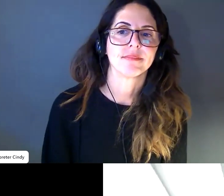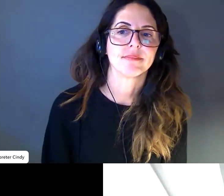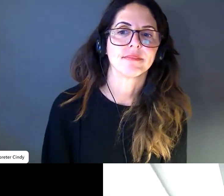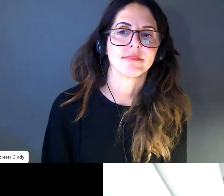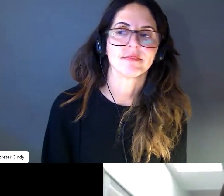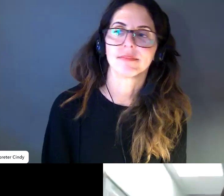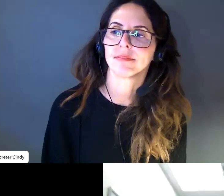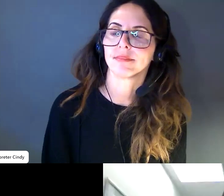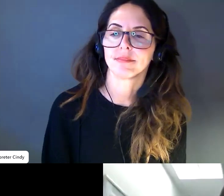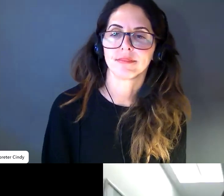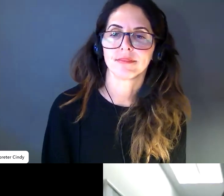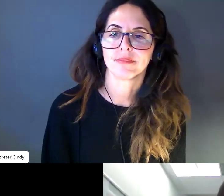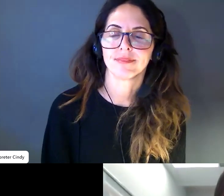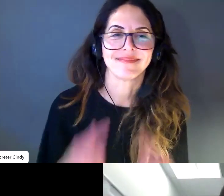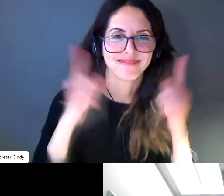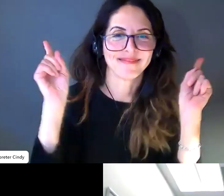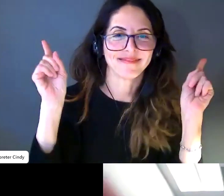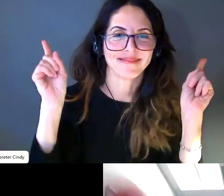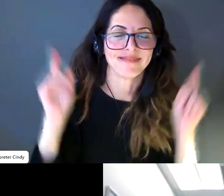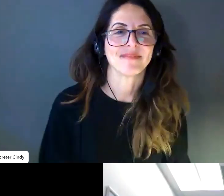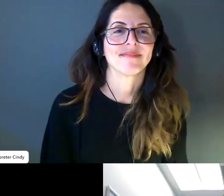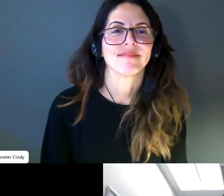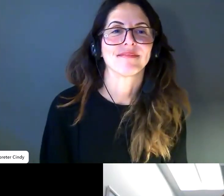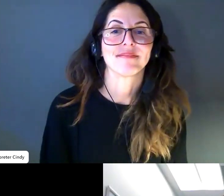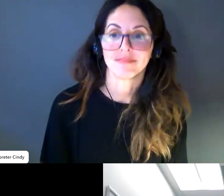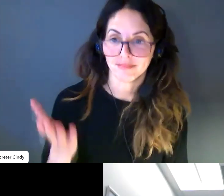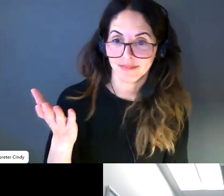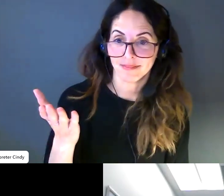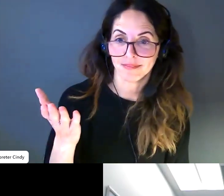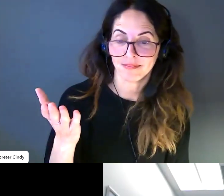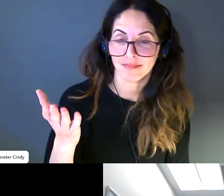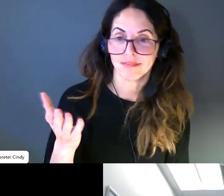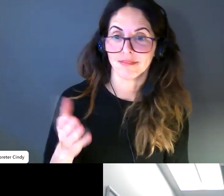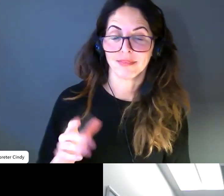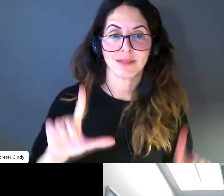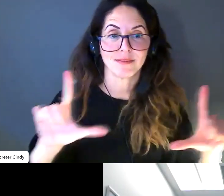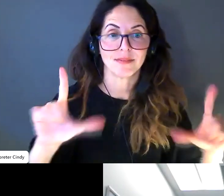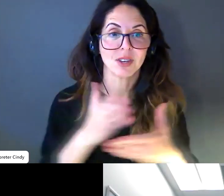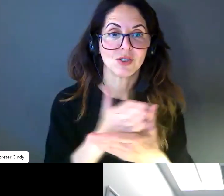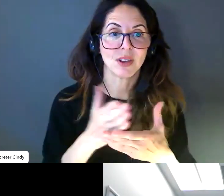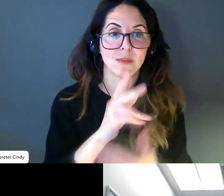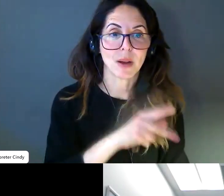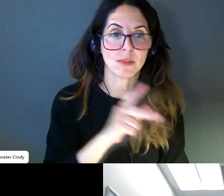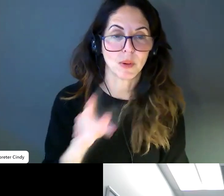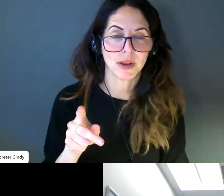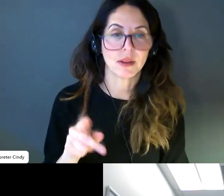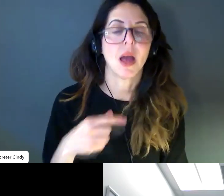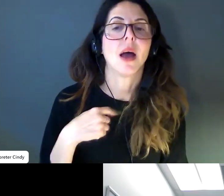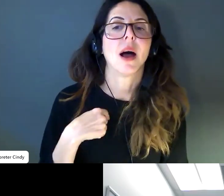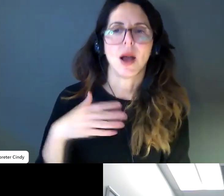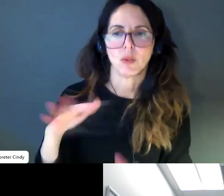there we got are. It. There we go. There we are. And you can share your PowerPoint if you want. So while you do that, I'll just introduce